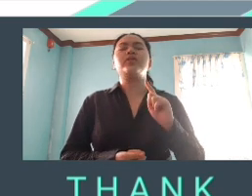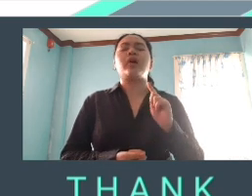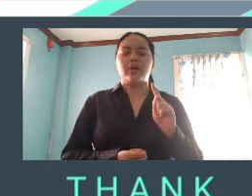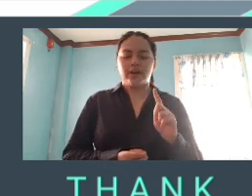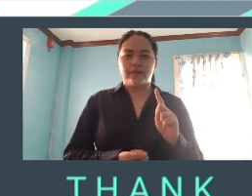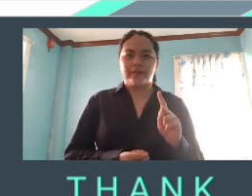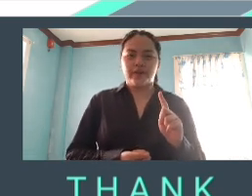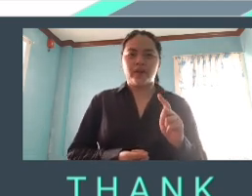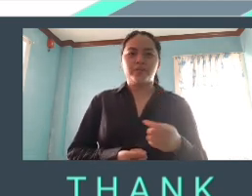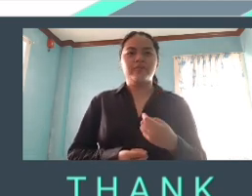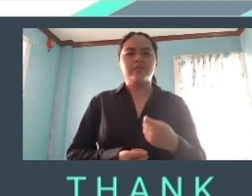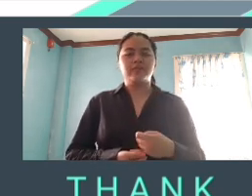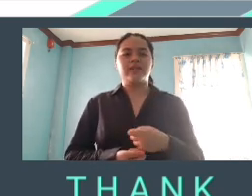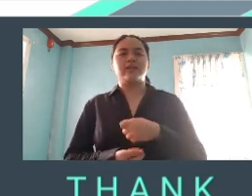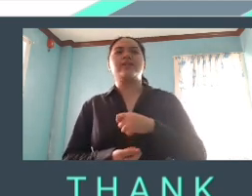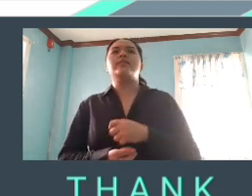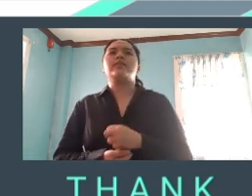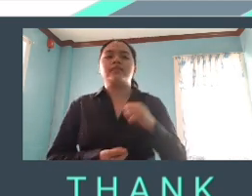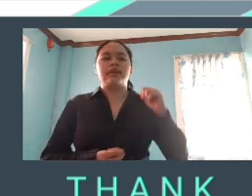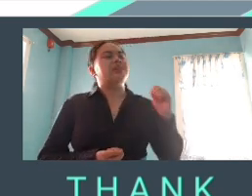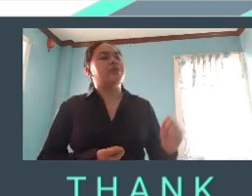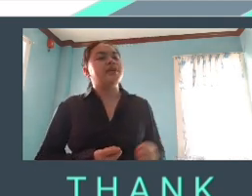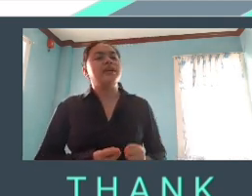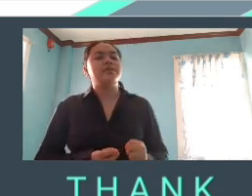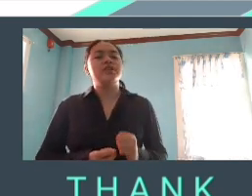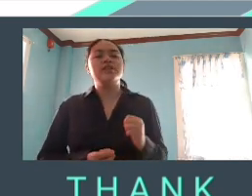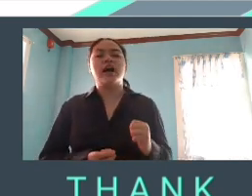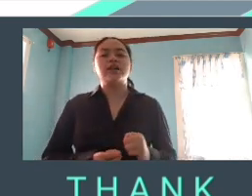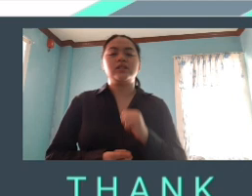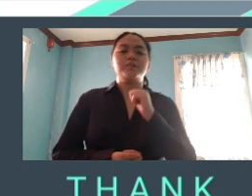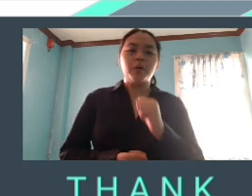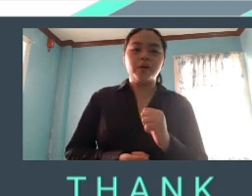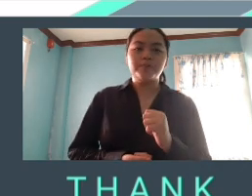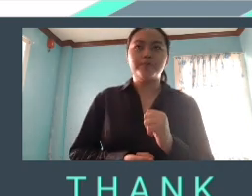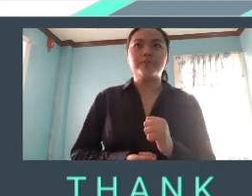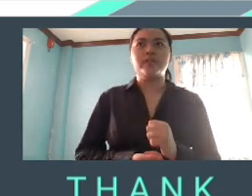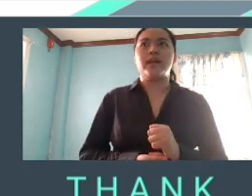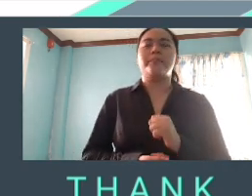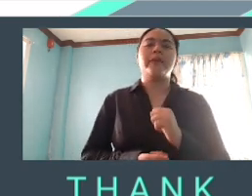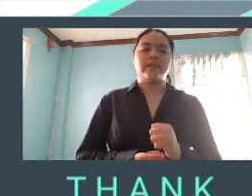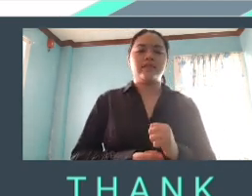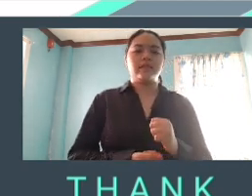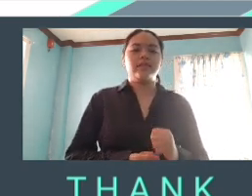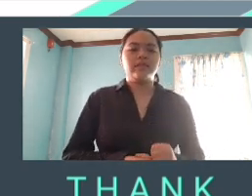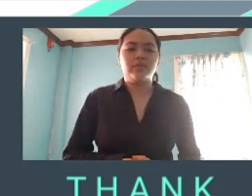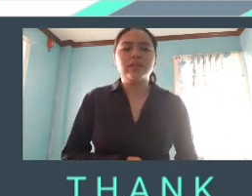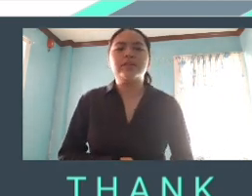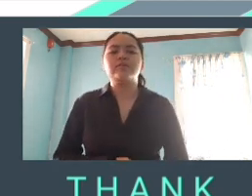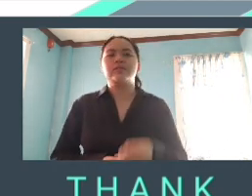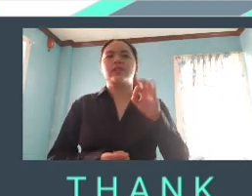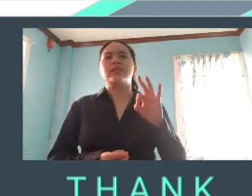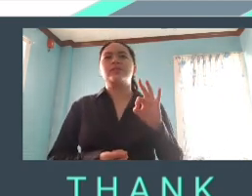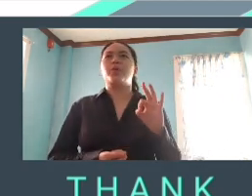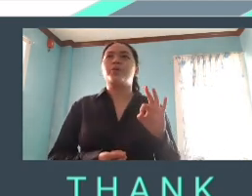the conifer. Move on to the another category, which is the spore-producing plants. Now, what